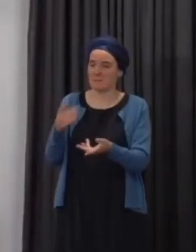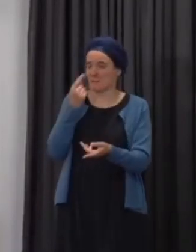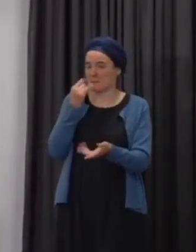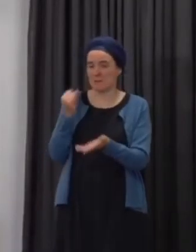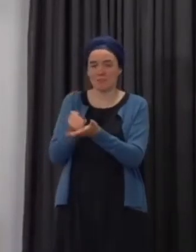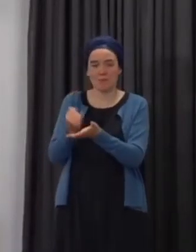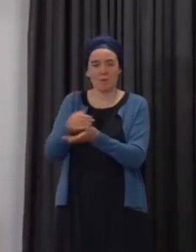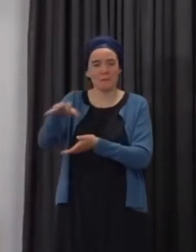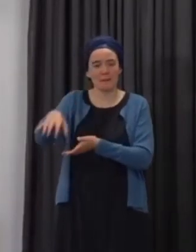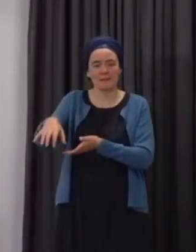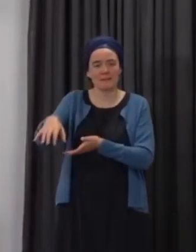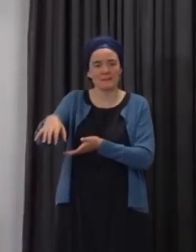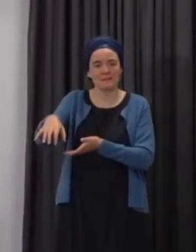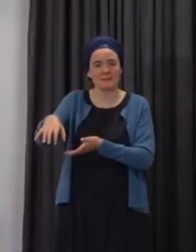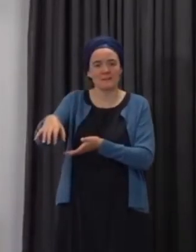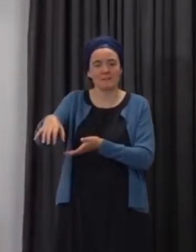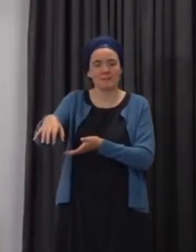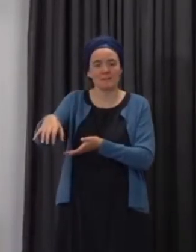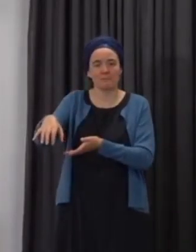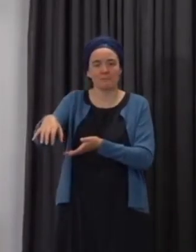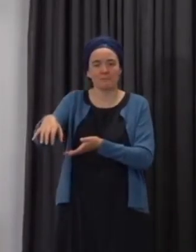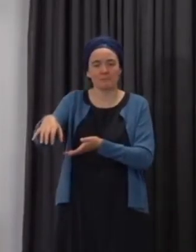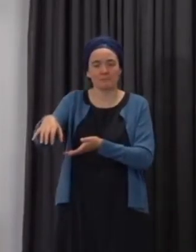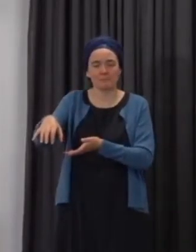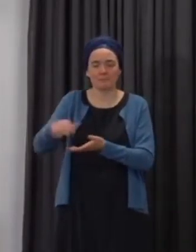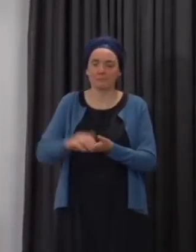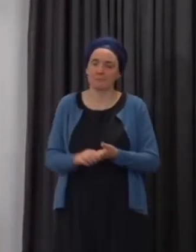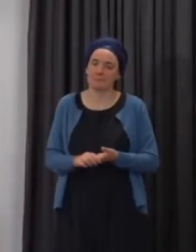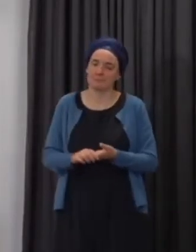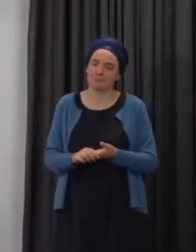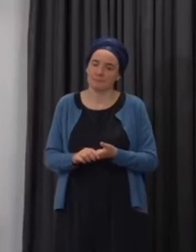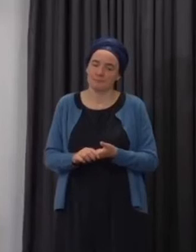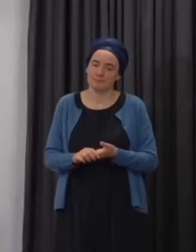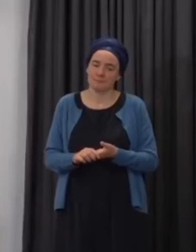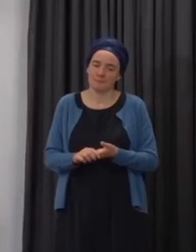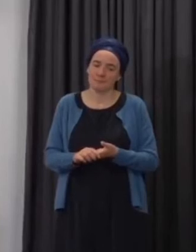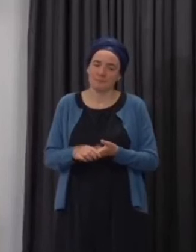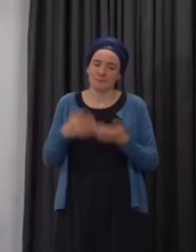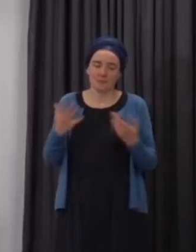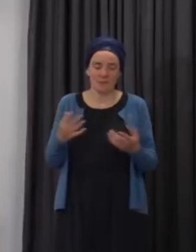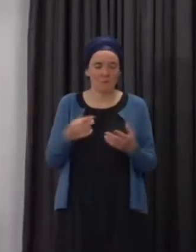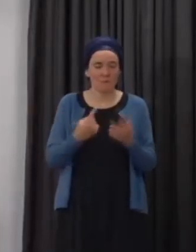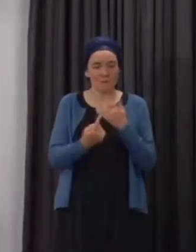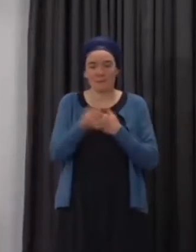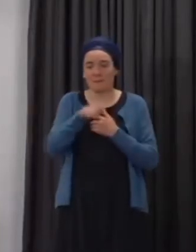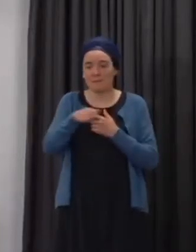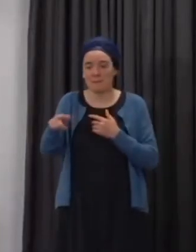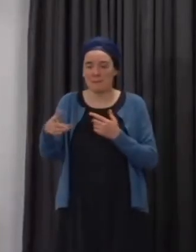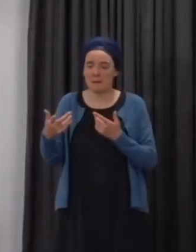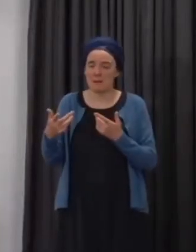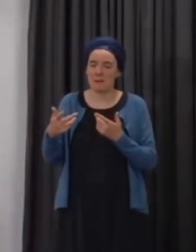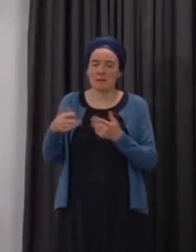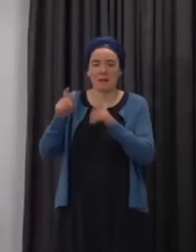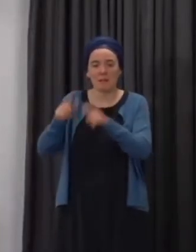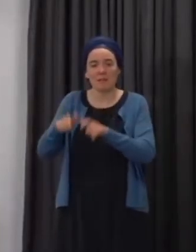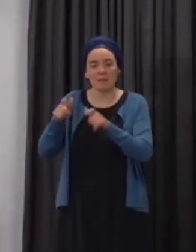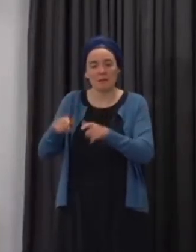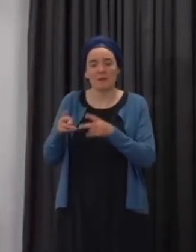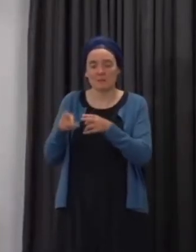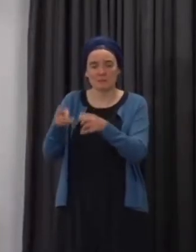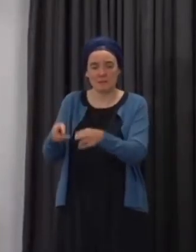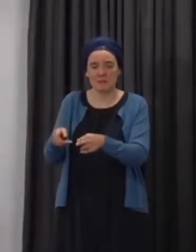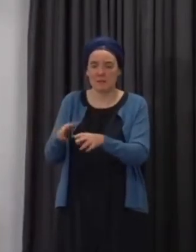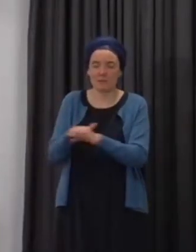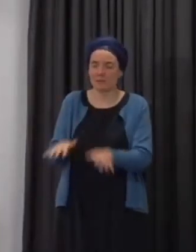normal times, we talk about delayed transfers of care as a real mischief and a real problem for individuals. We want to make sure that the flow in our system